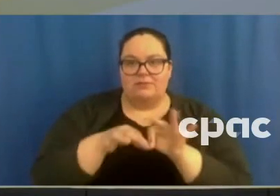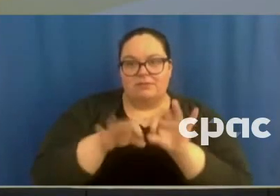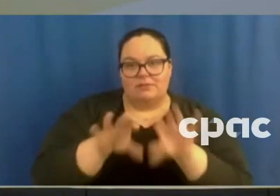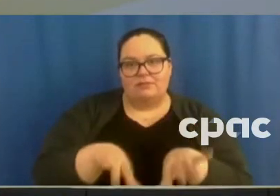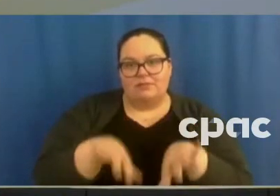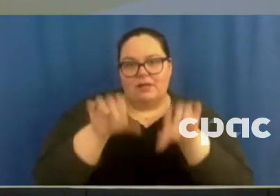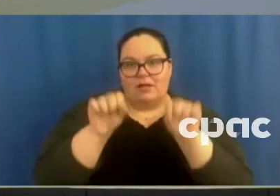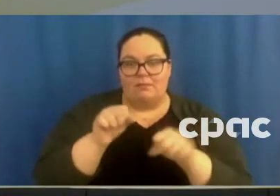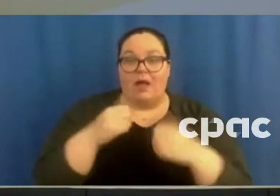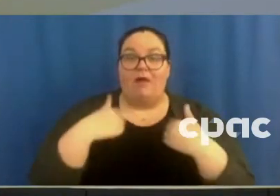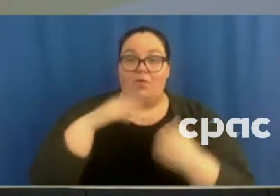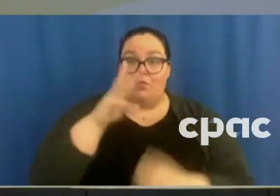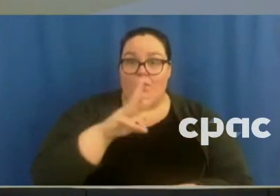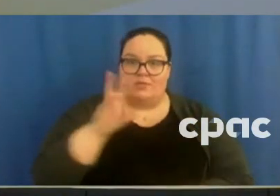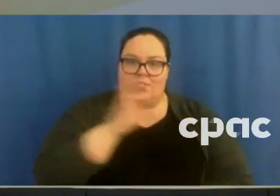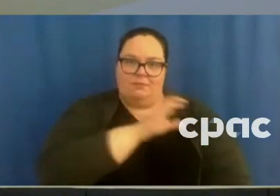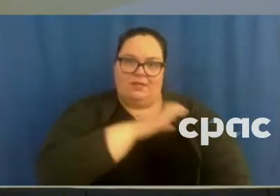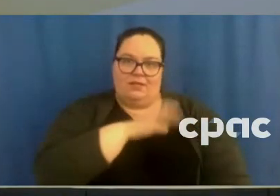the website.